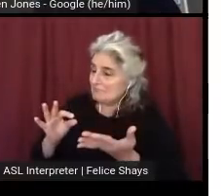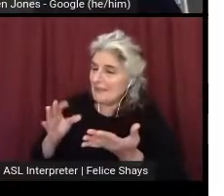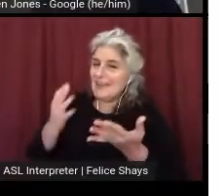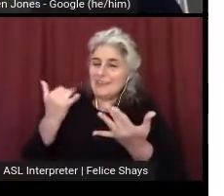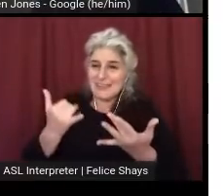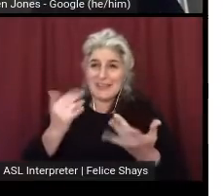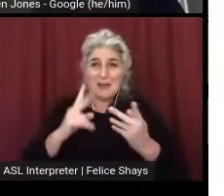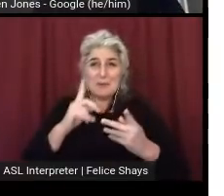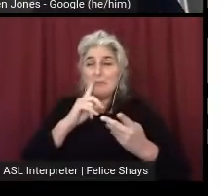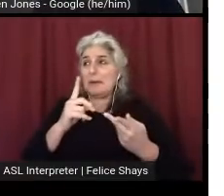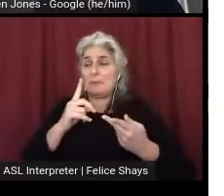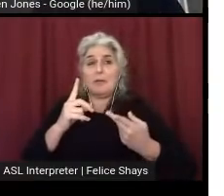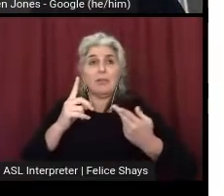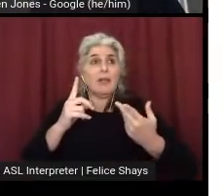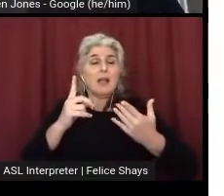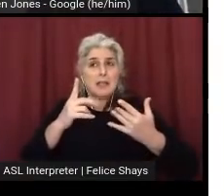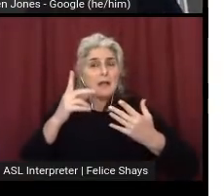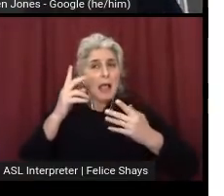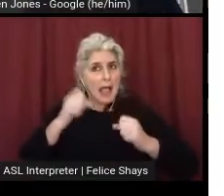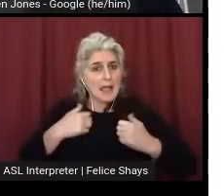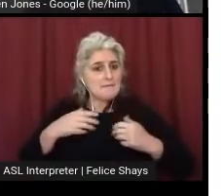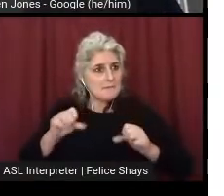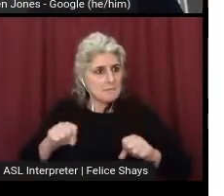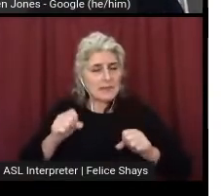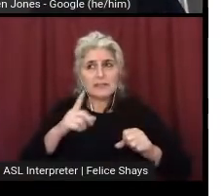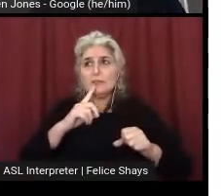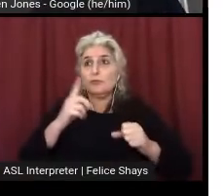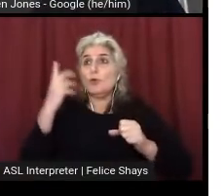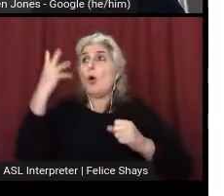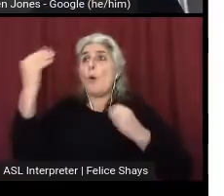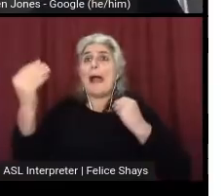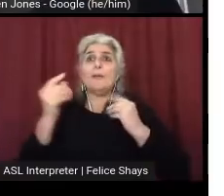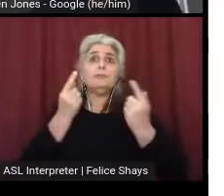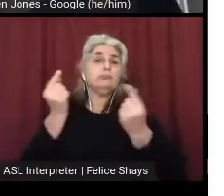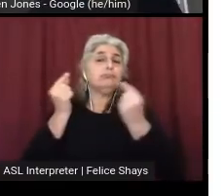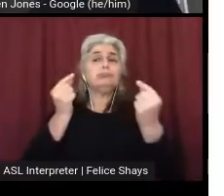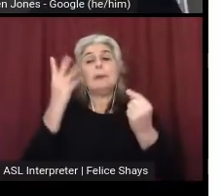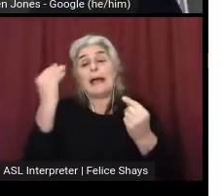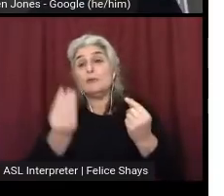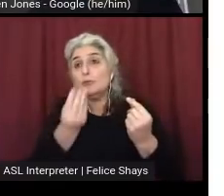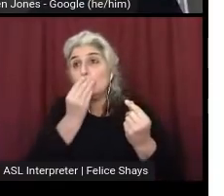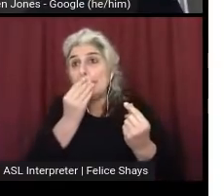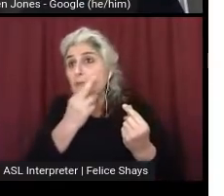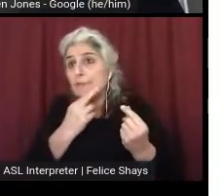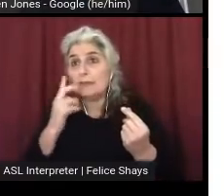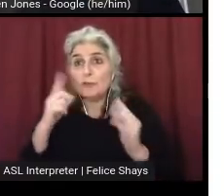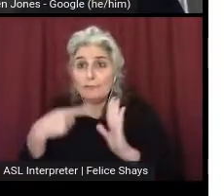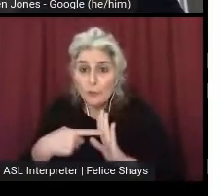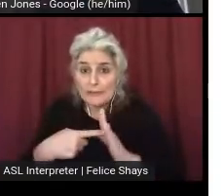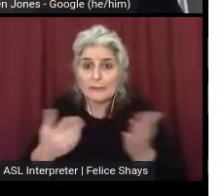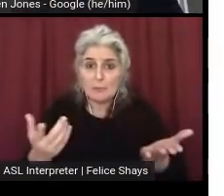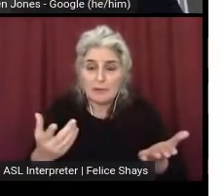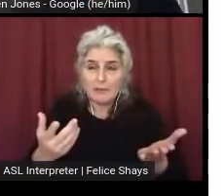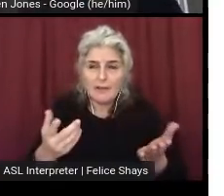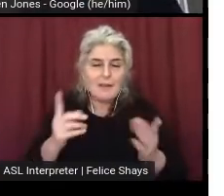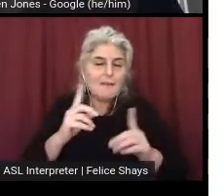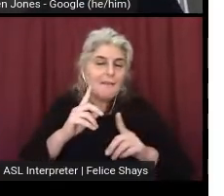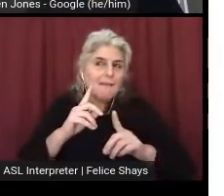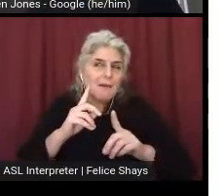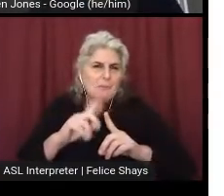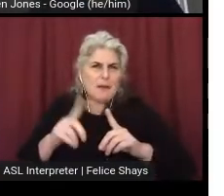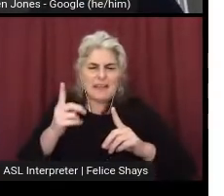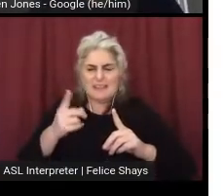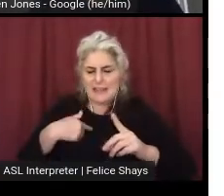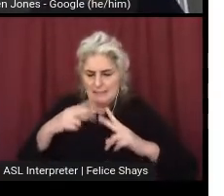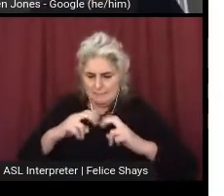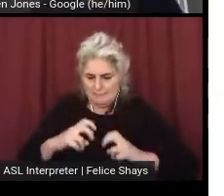evaluating their own behaviors, and the pattern of changing their behaviors is not directly connected to when governments shift in and